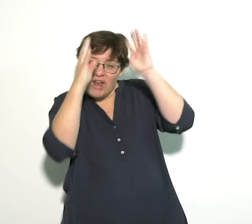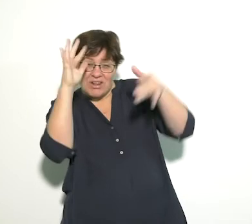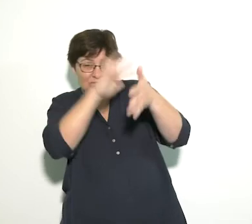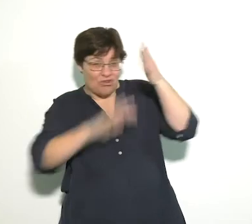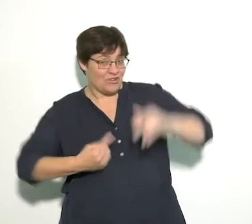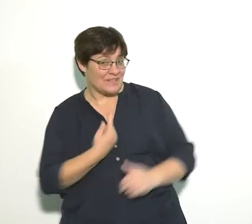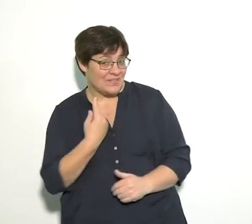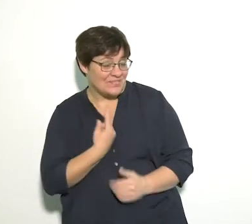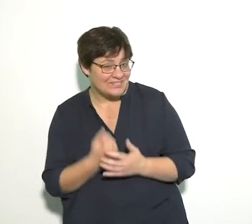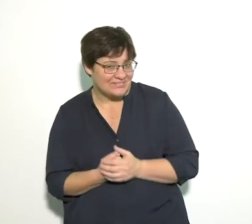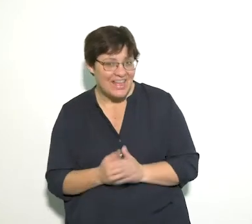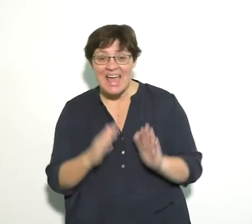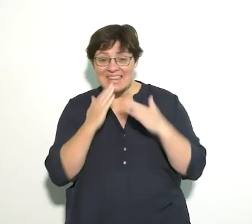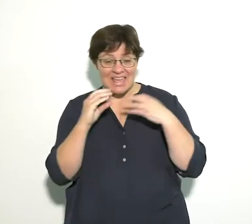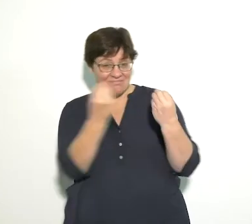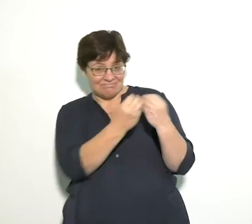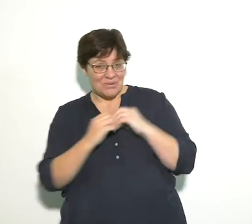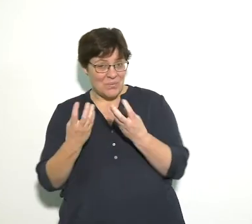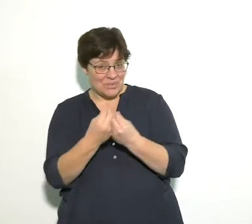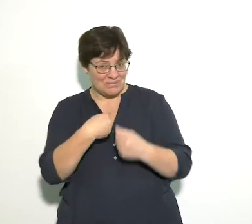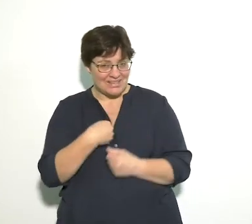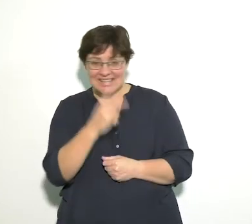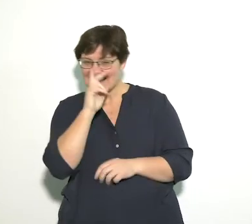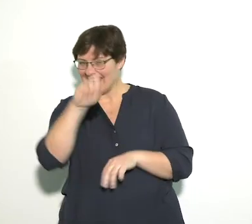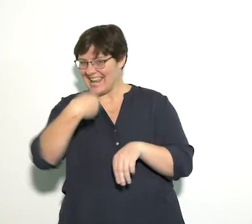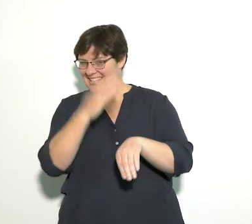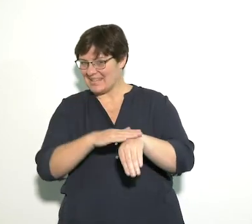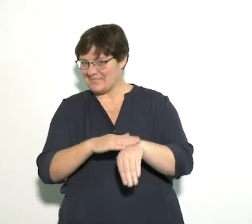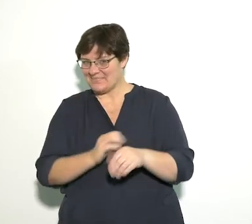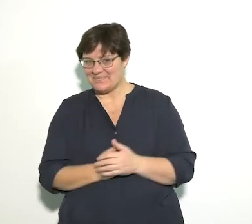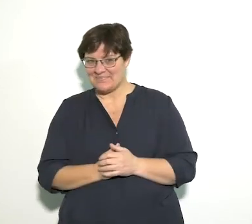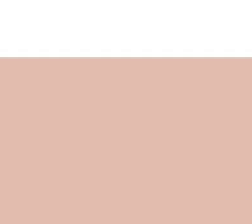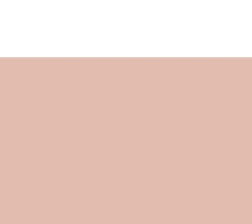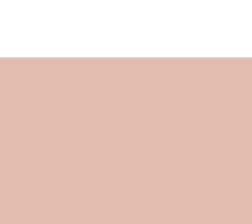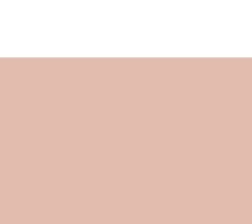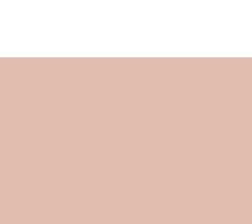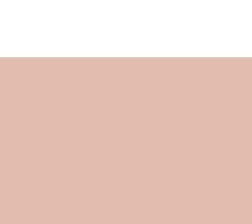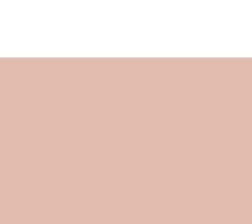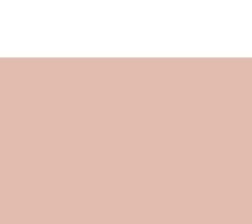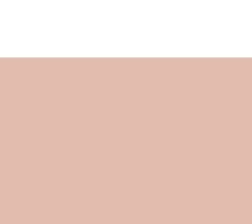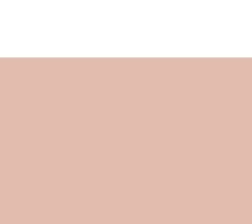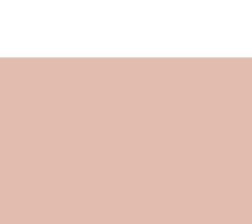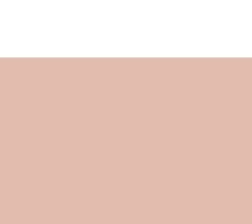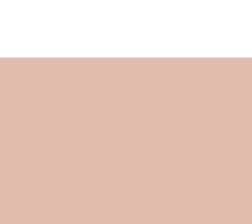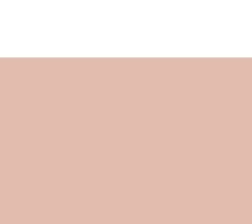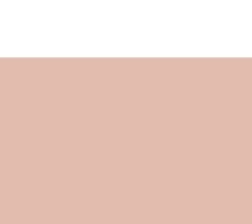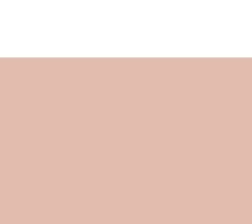creative story all by yourself. Thank you for crafting with me today. See you next time.